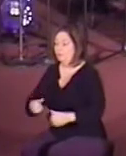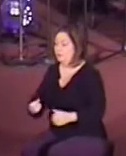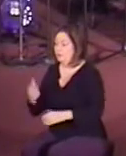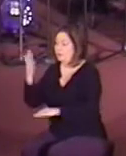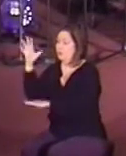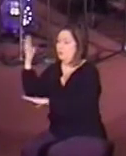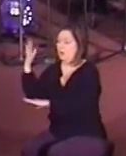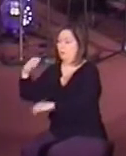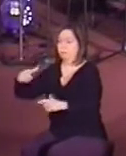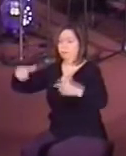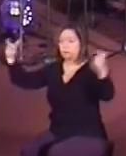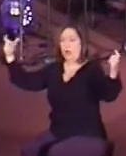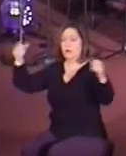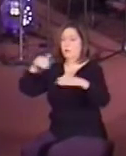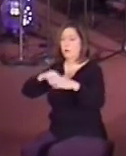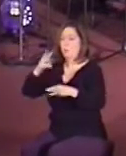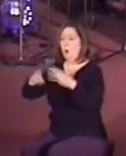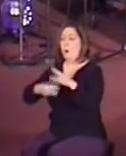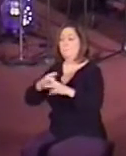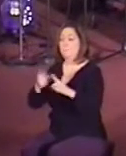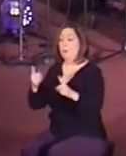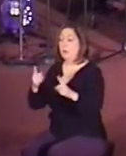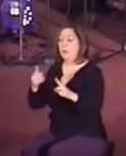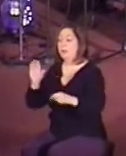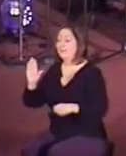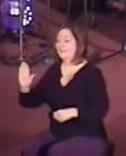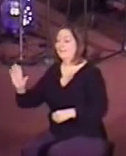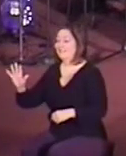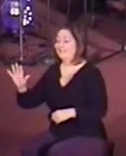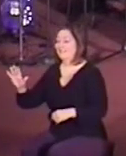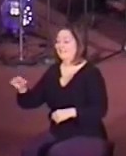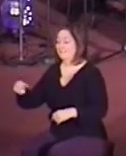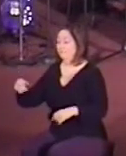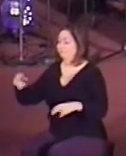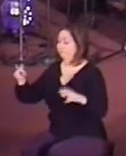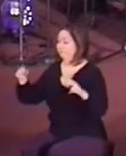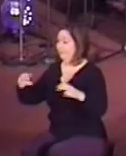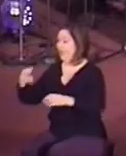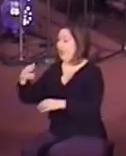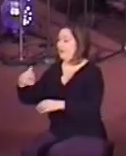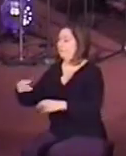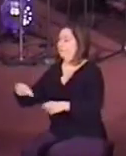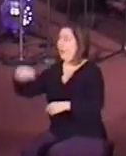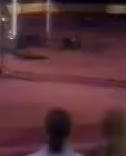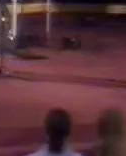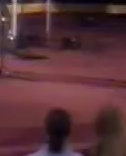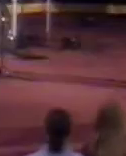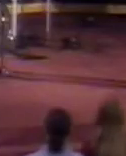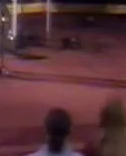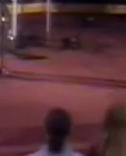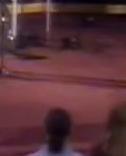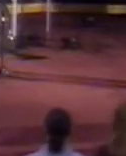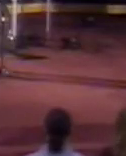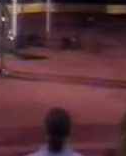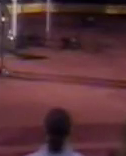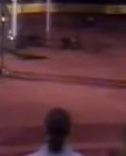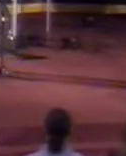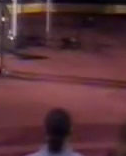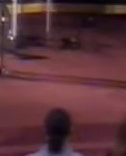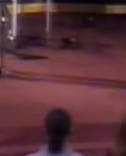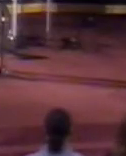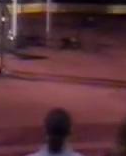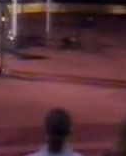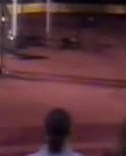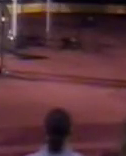tree in the entire world, but in his loftiness and being so high to the heavens, so to speak, he has become arrogant and